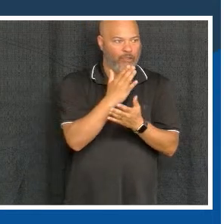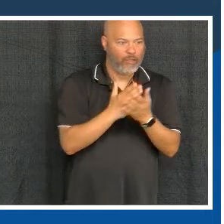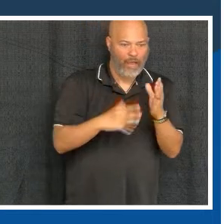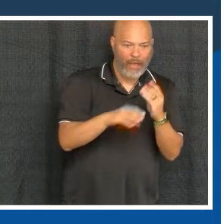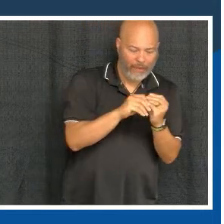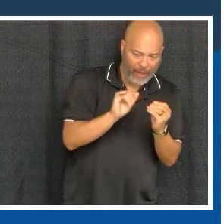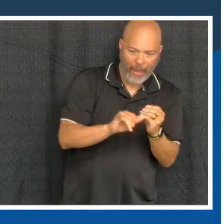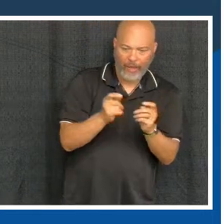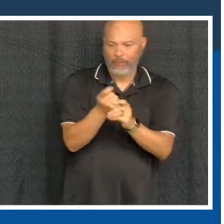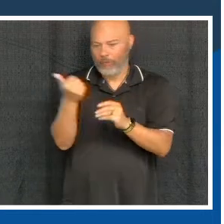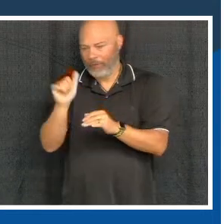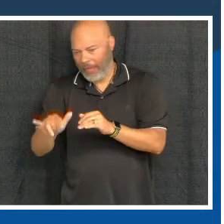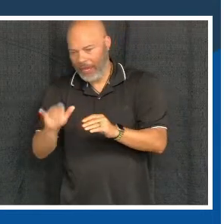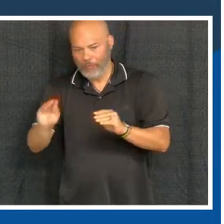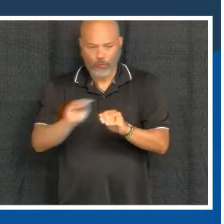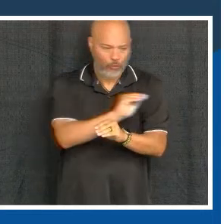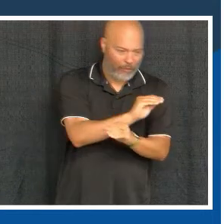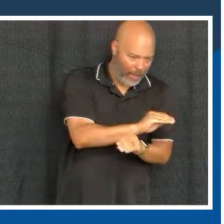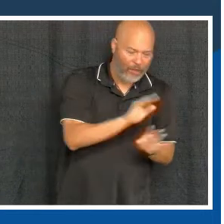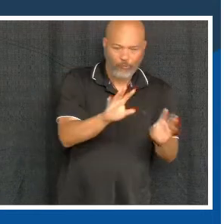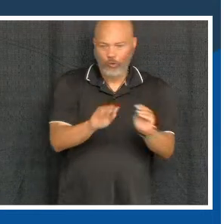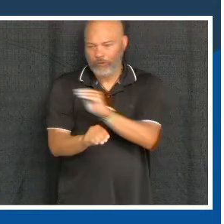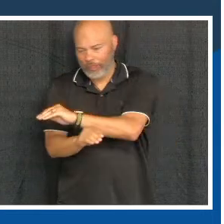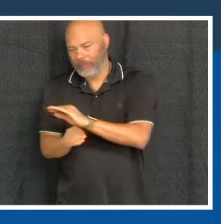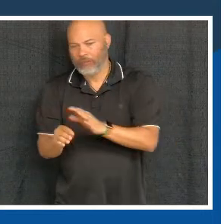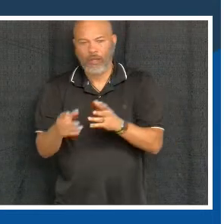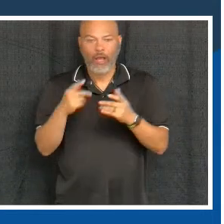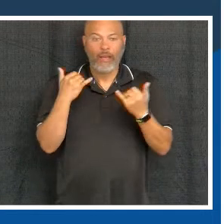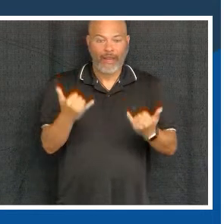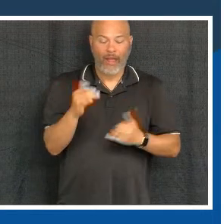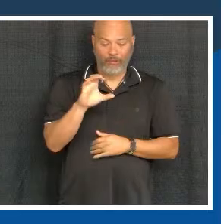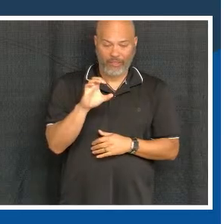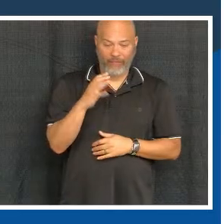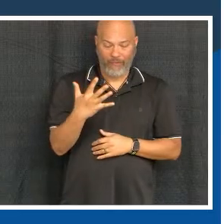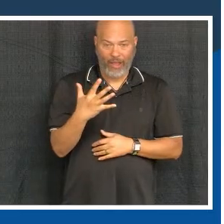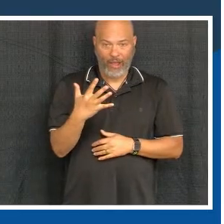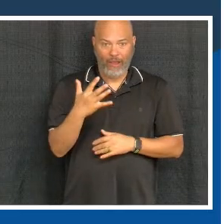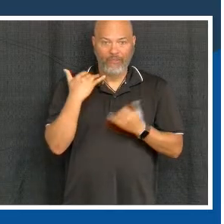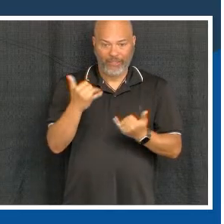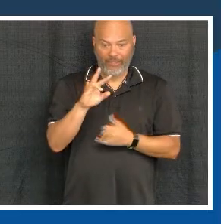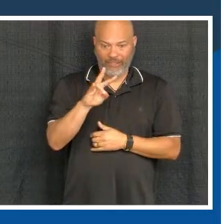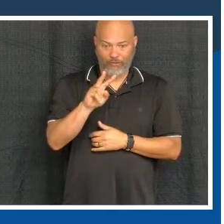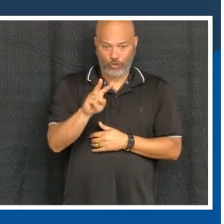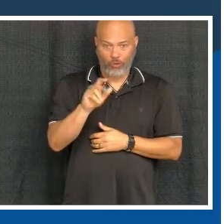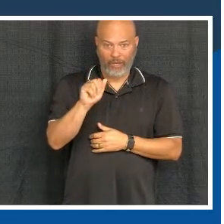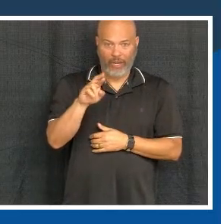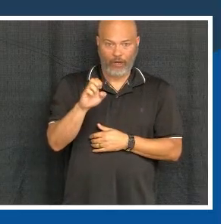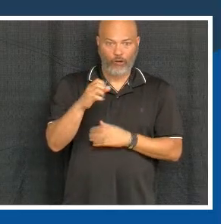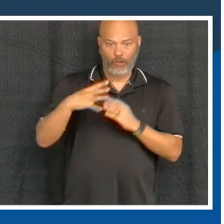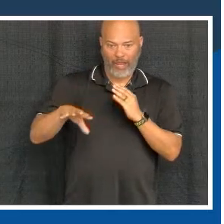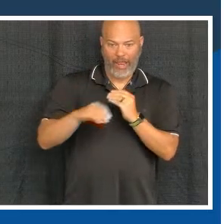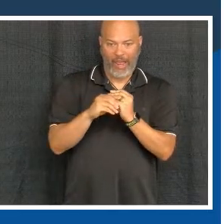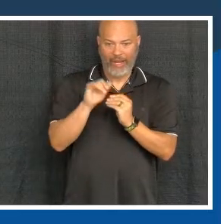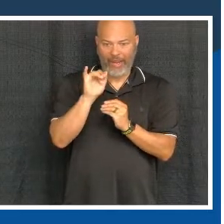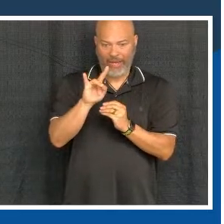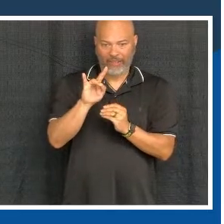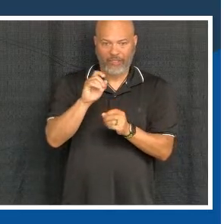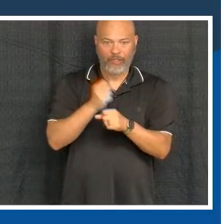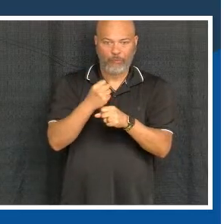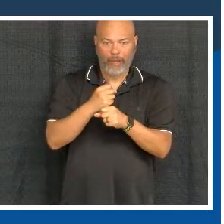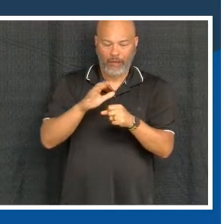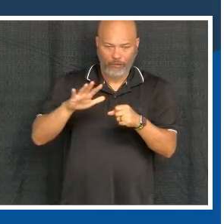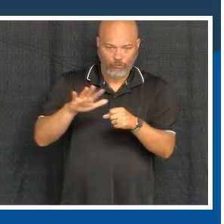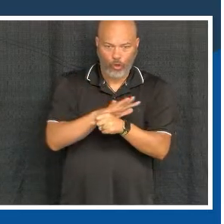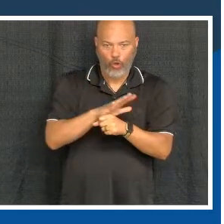add that, move this, move that. Currently, the C5 acreage is 72 acres, and they're adding to 18 for a total